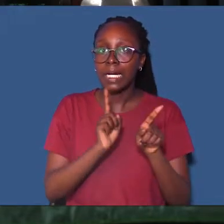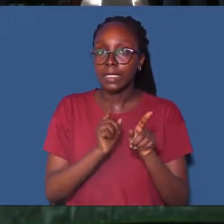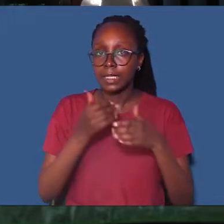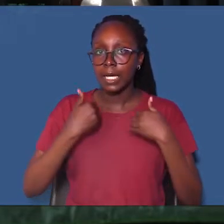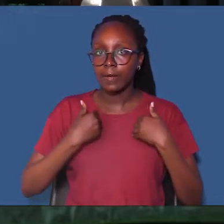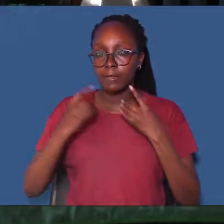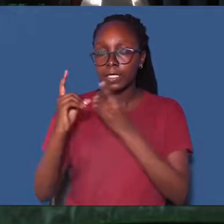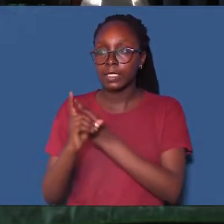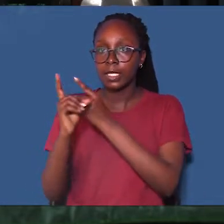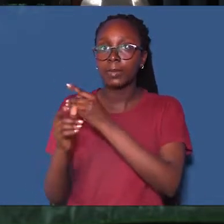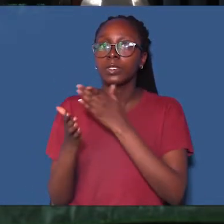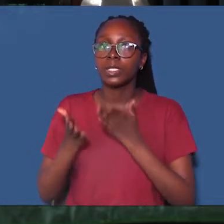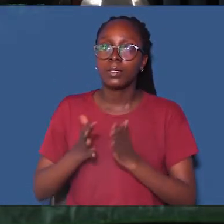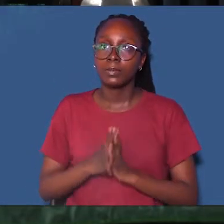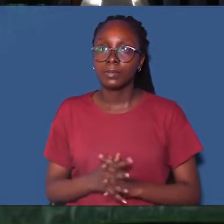him.